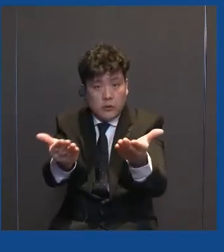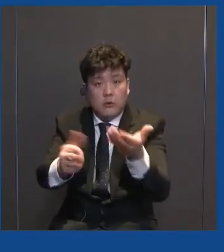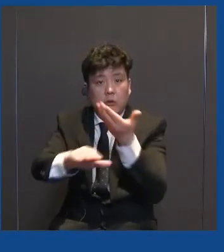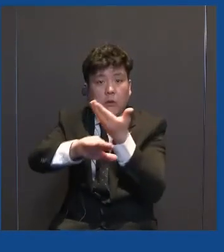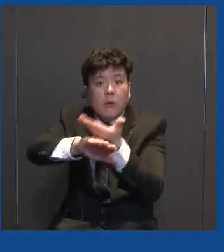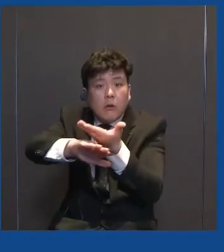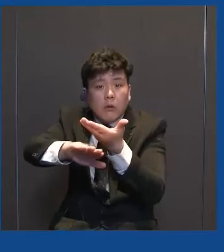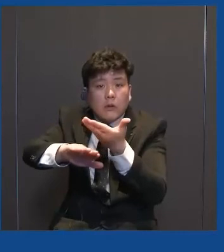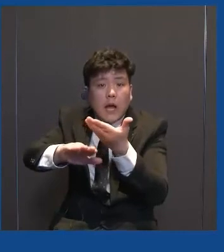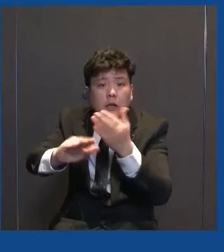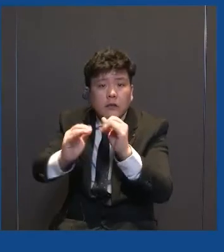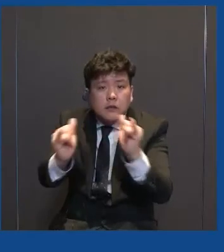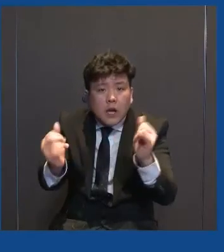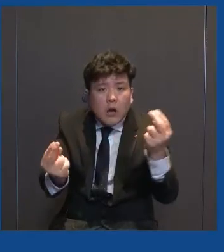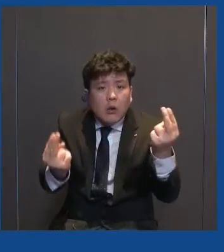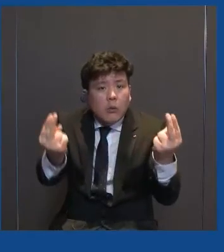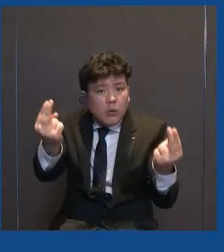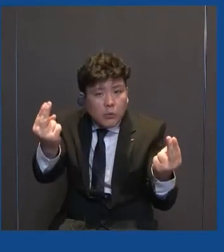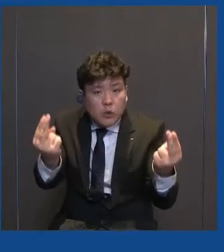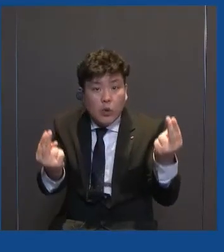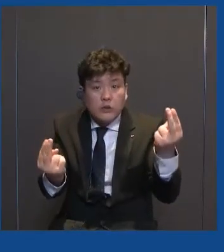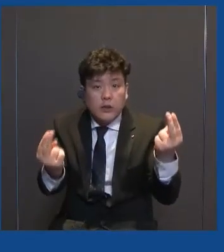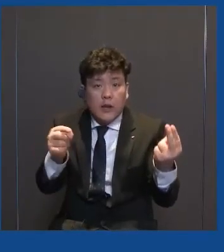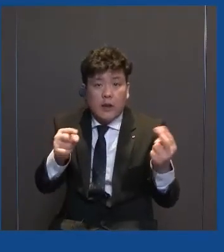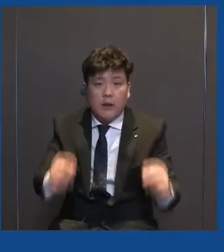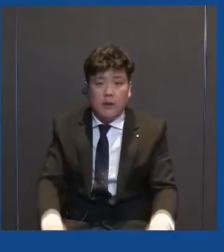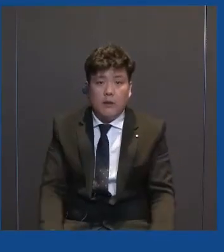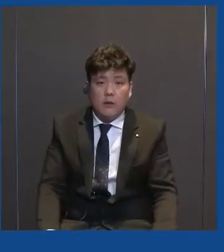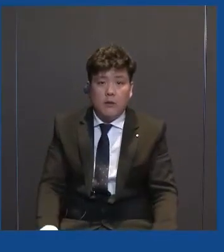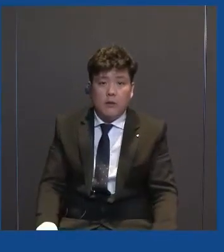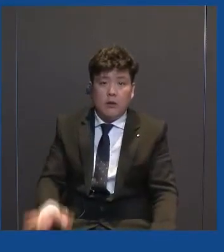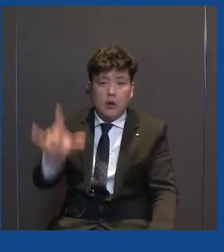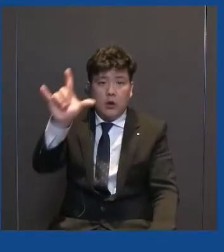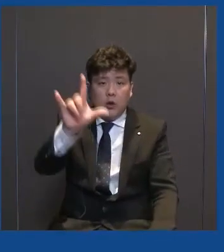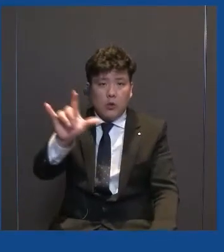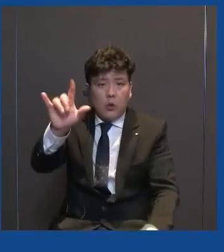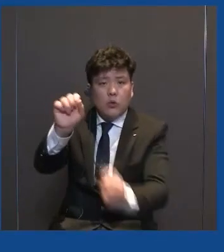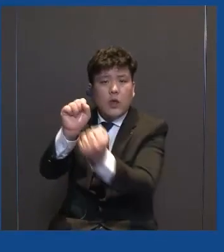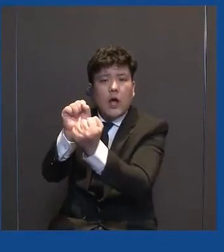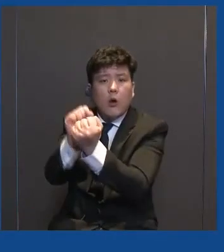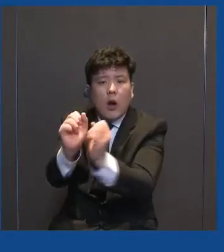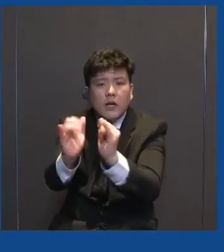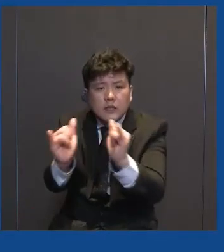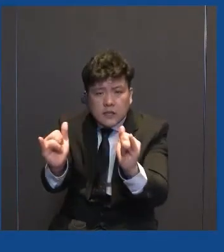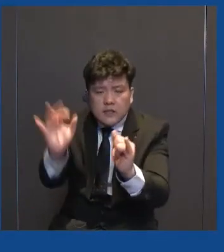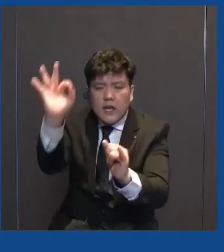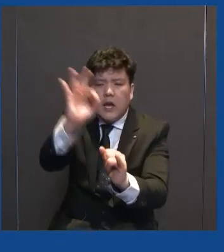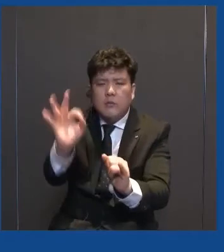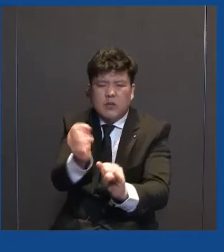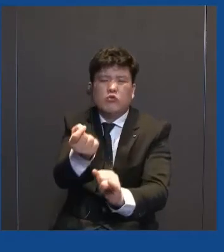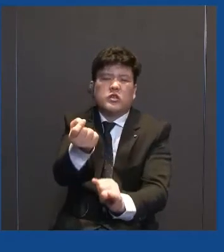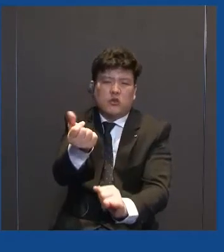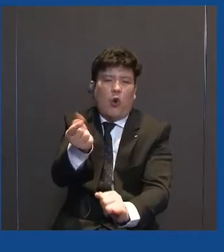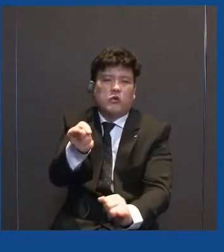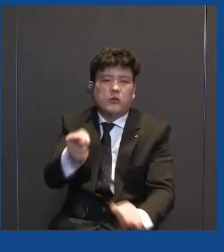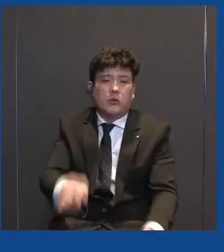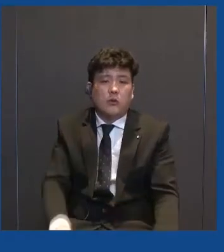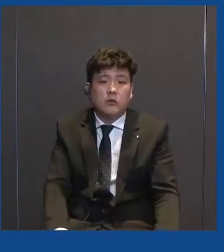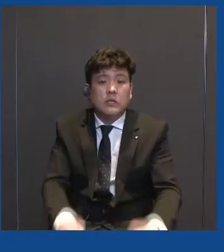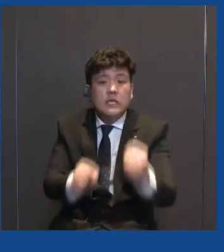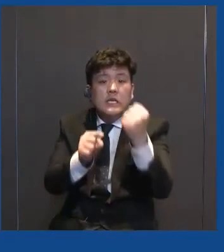Denmark. And the reason for that, I think, one of them at least would be the complete lockdown